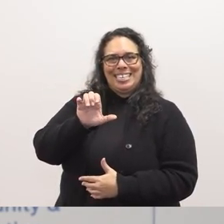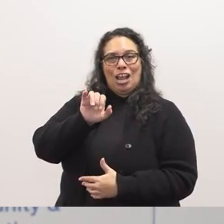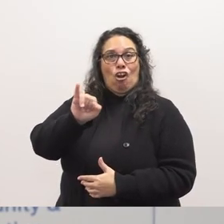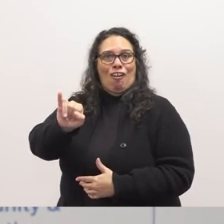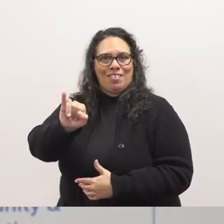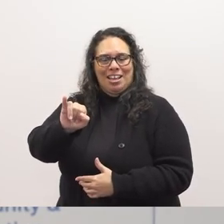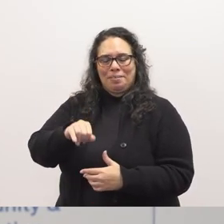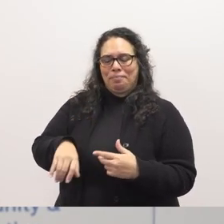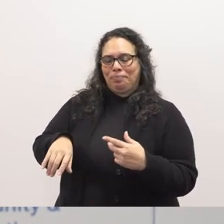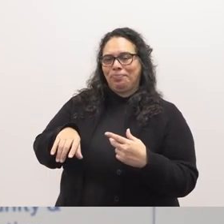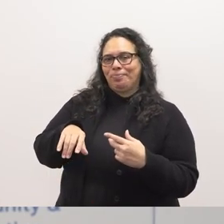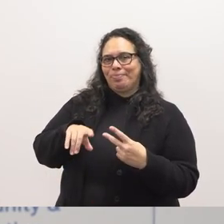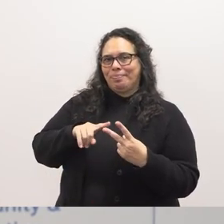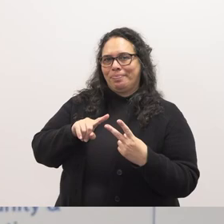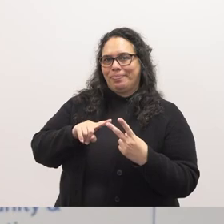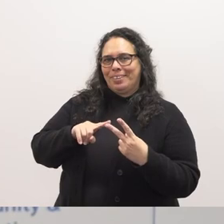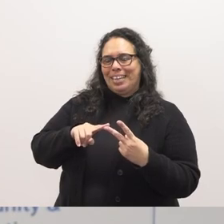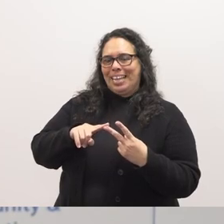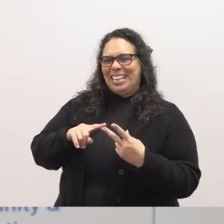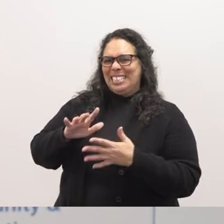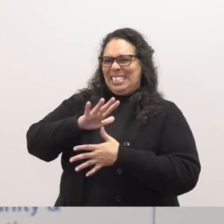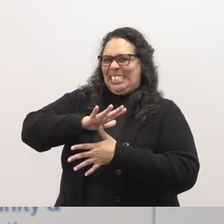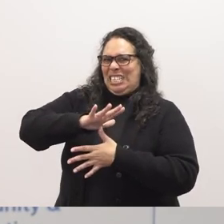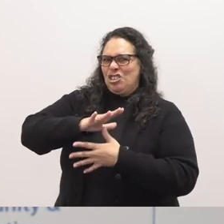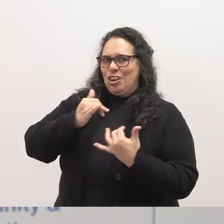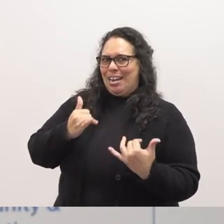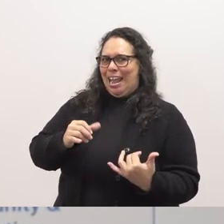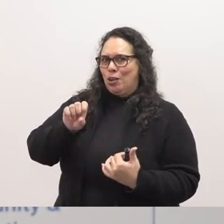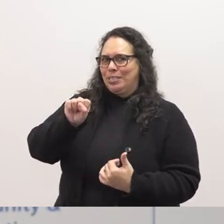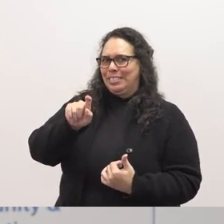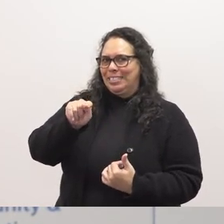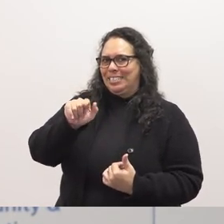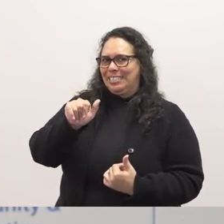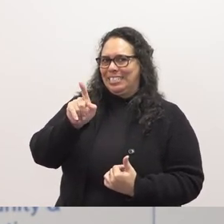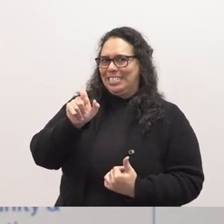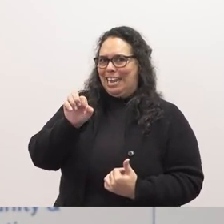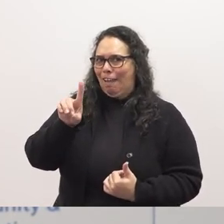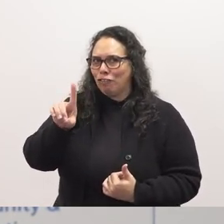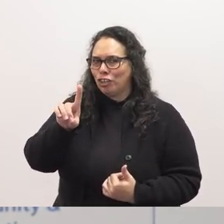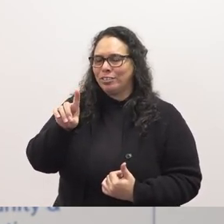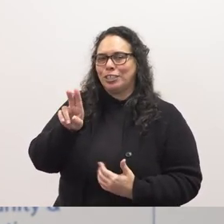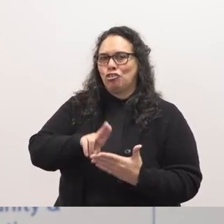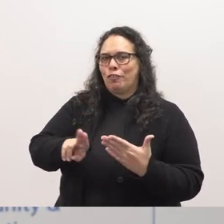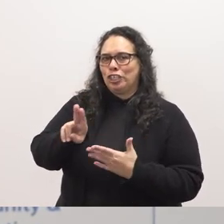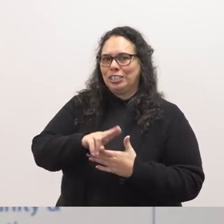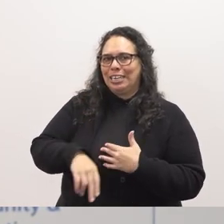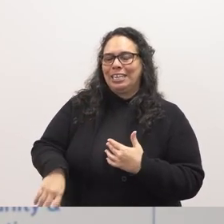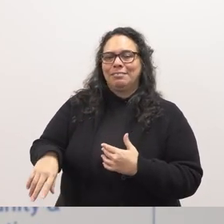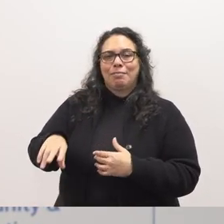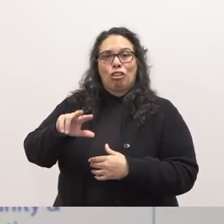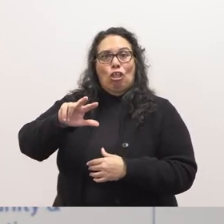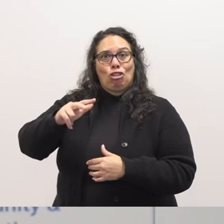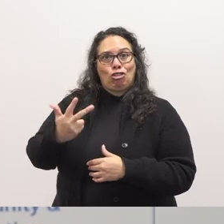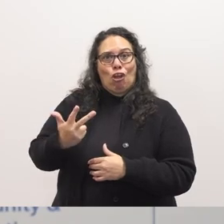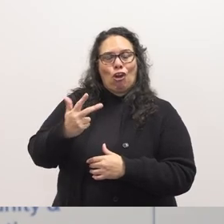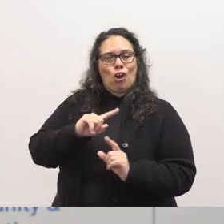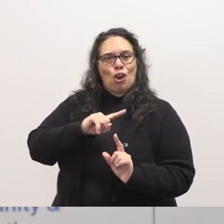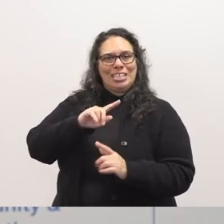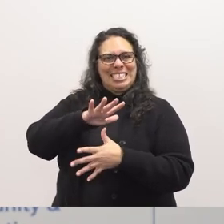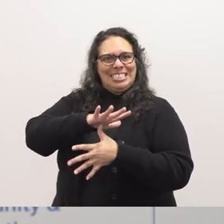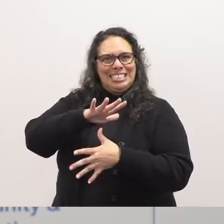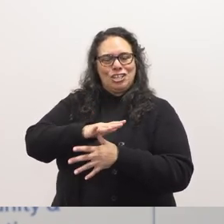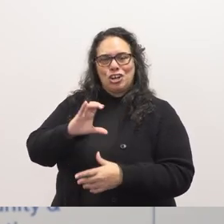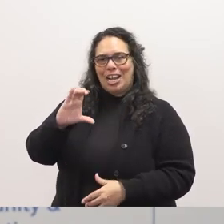second one is a senior at Stanford University, and the third is a senior at CAMS and is expected to attend an Ivy in the